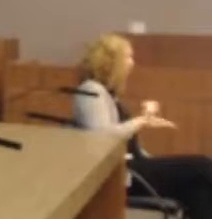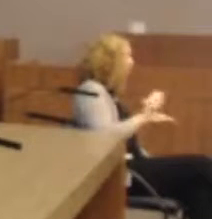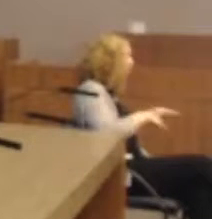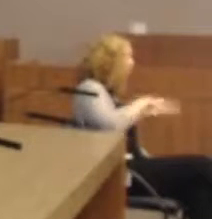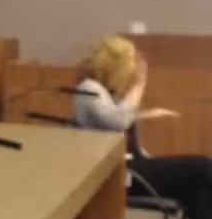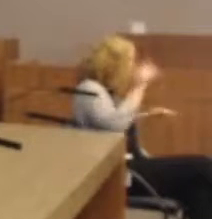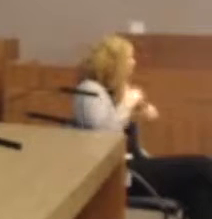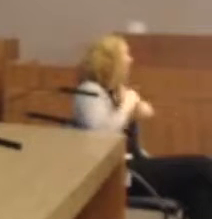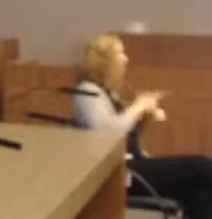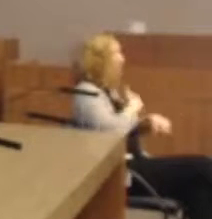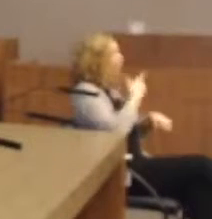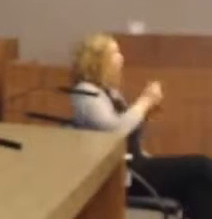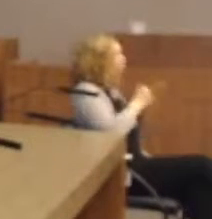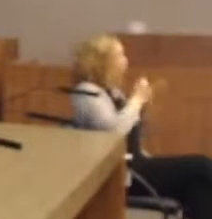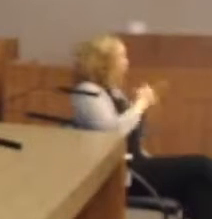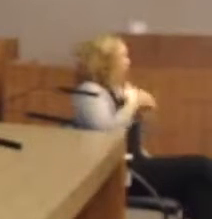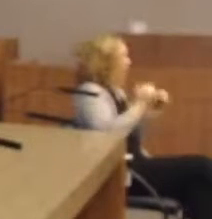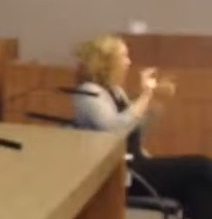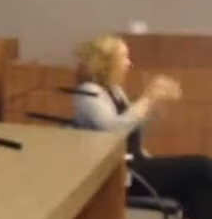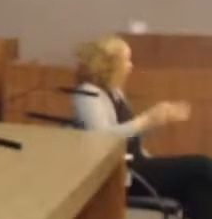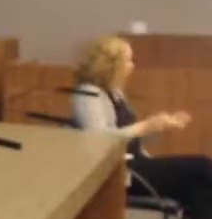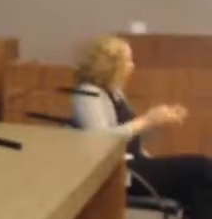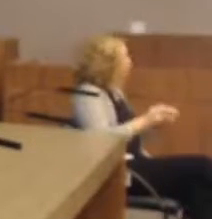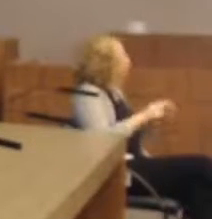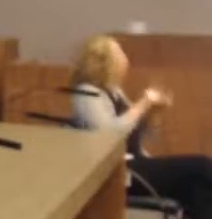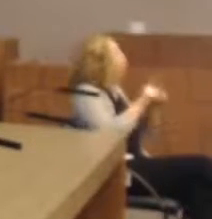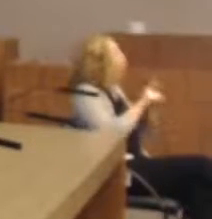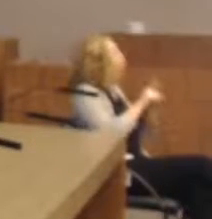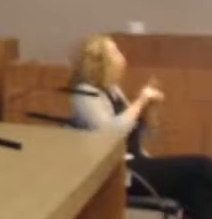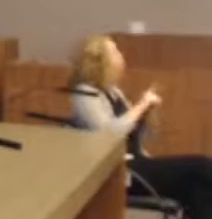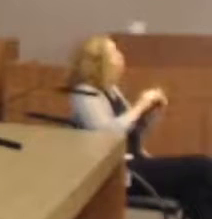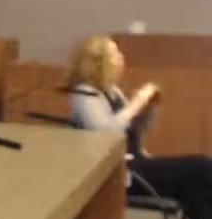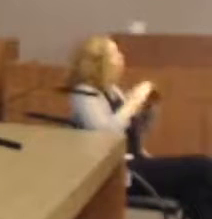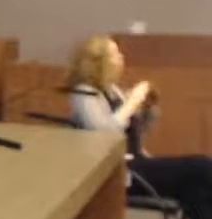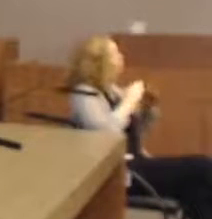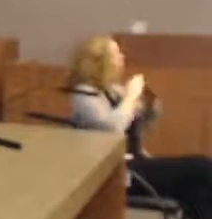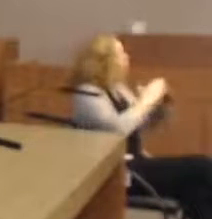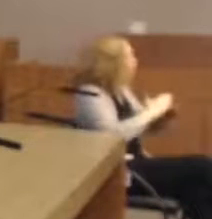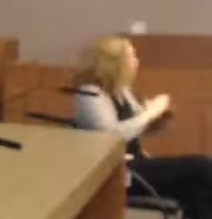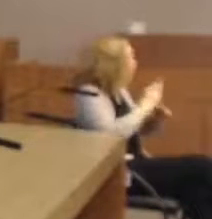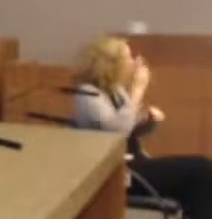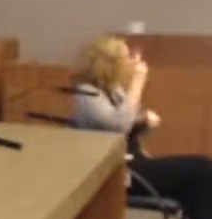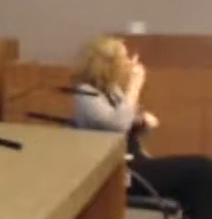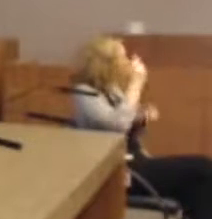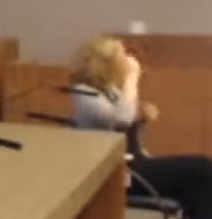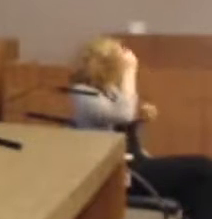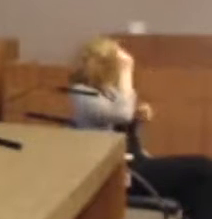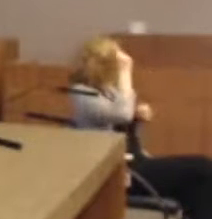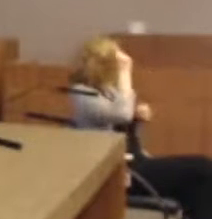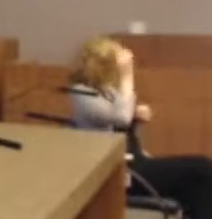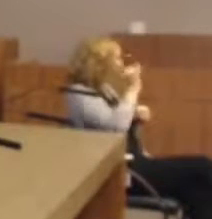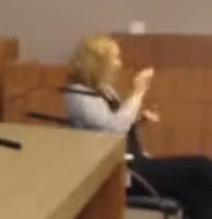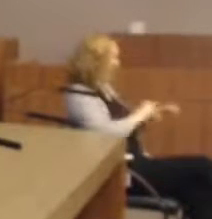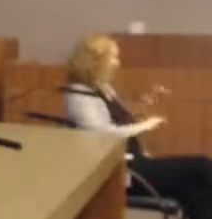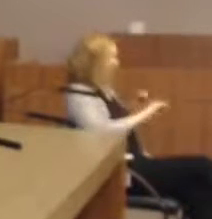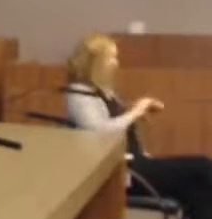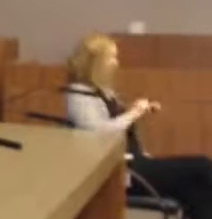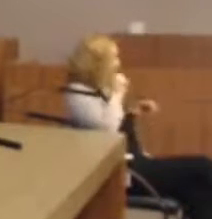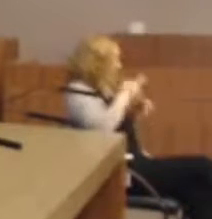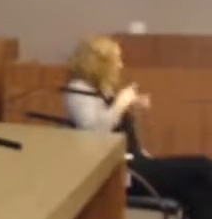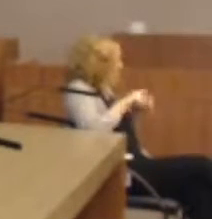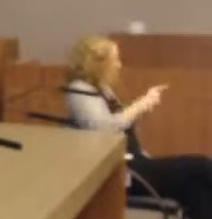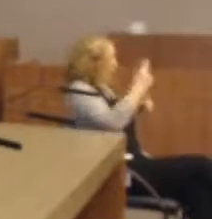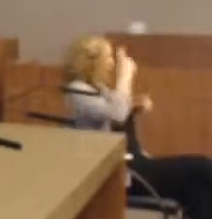for people. It also impairs rational thought. So This chemical doesn't allow you to